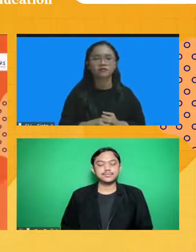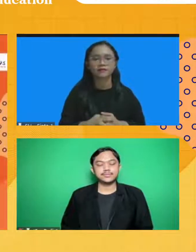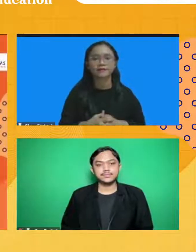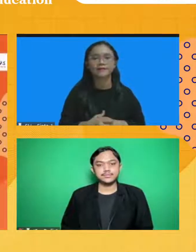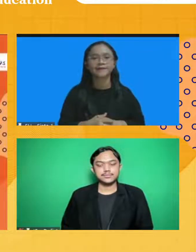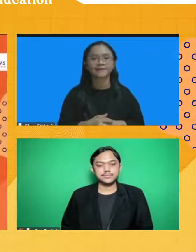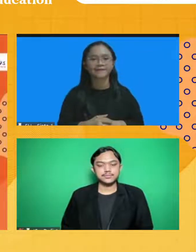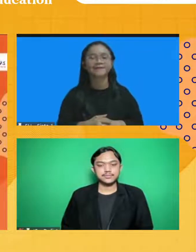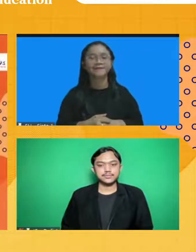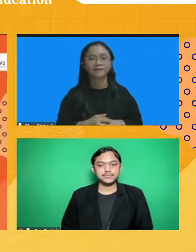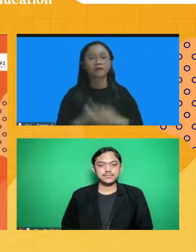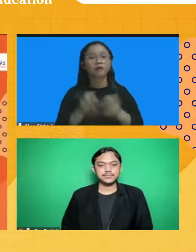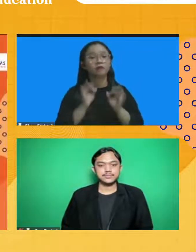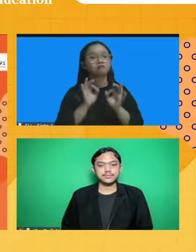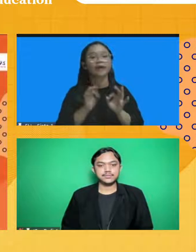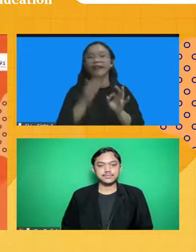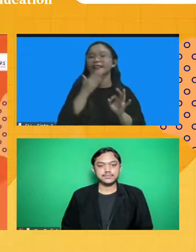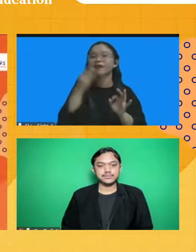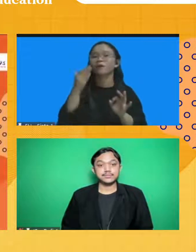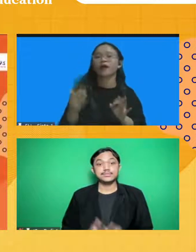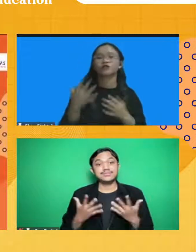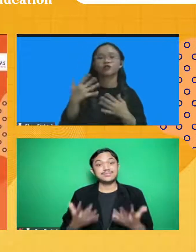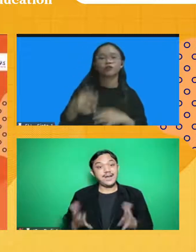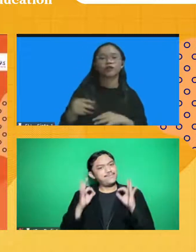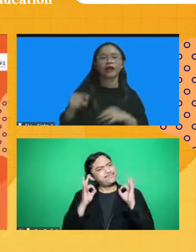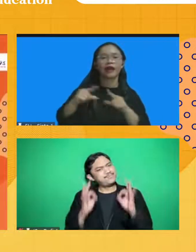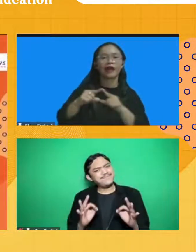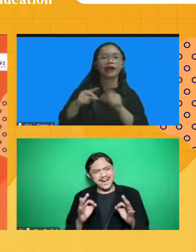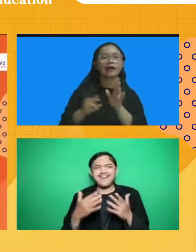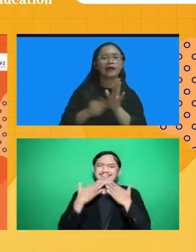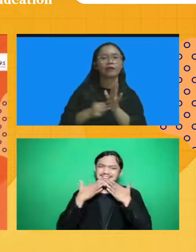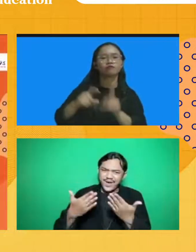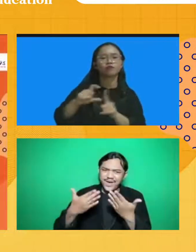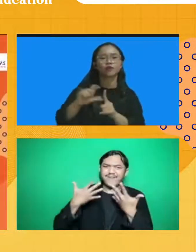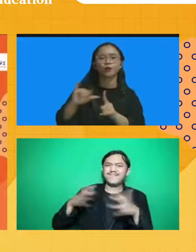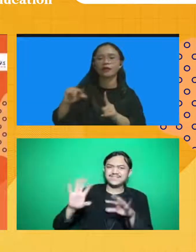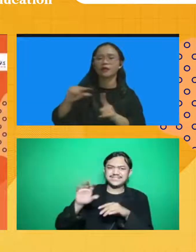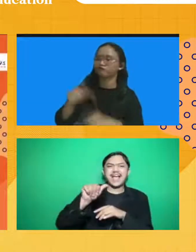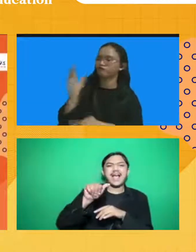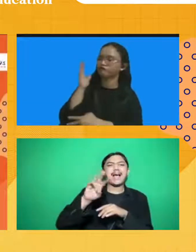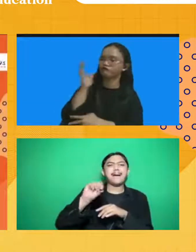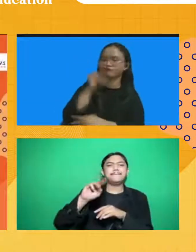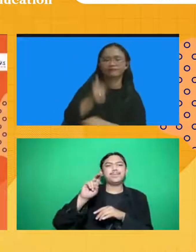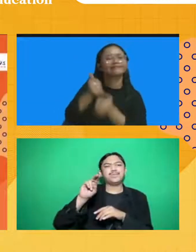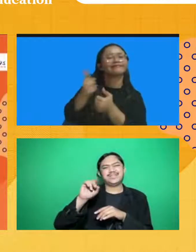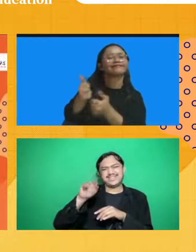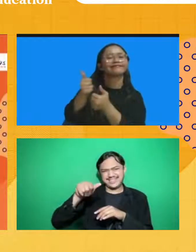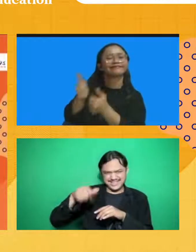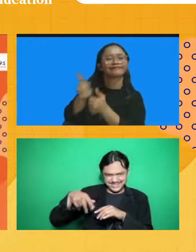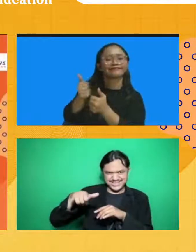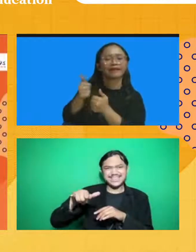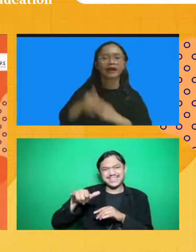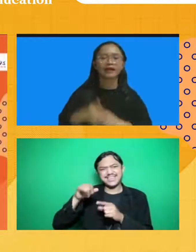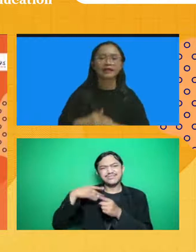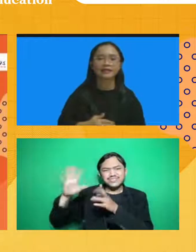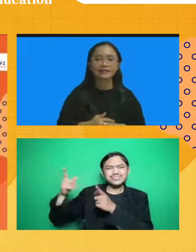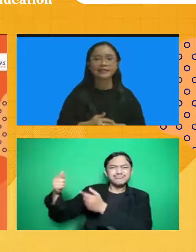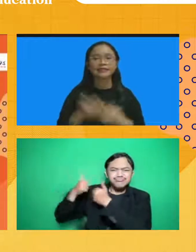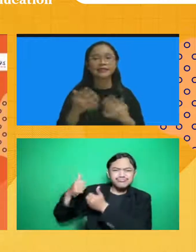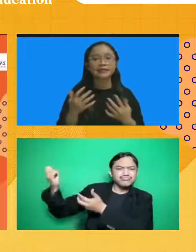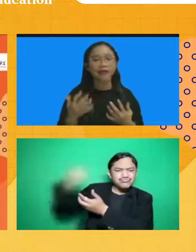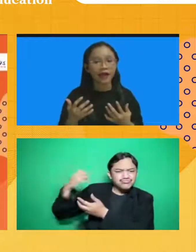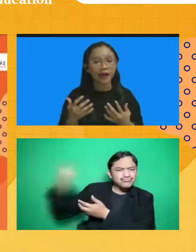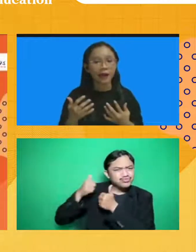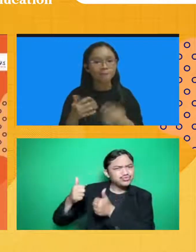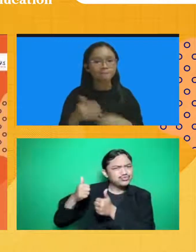Again, thank you very much, Ram. It is very informative and interesting. So, looking at our agenda, I'm